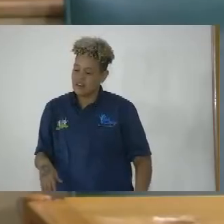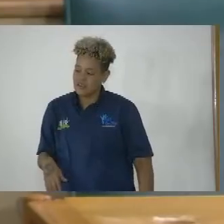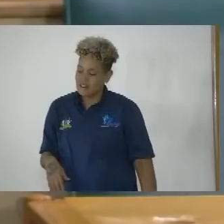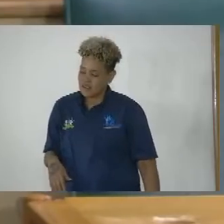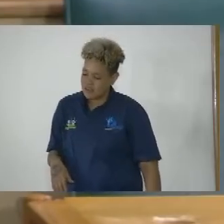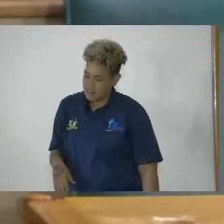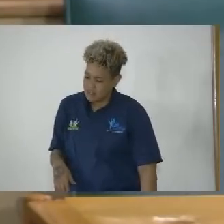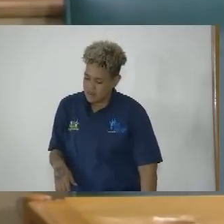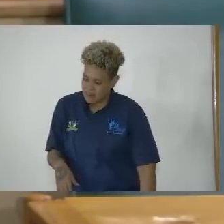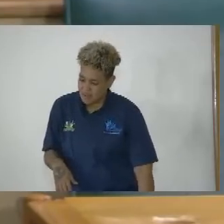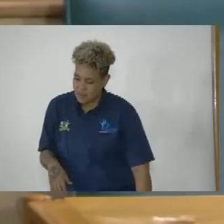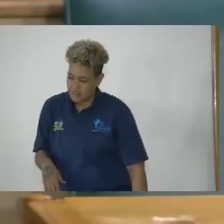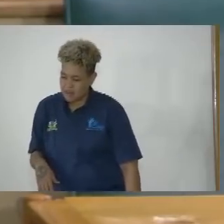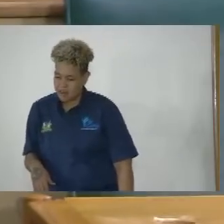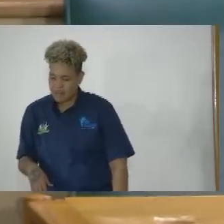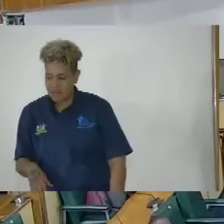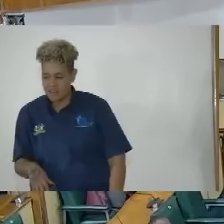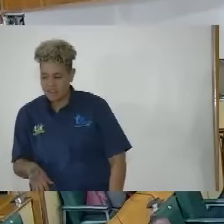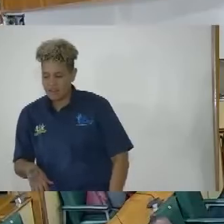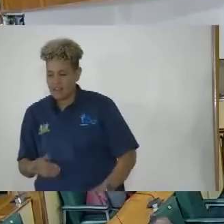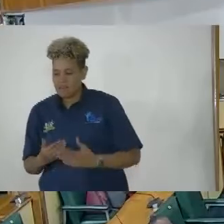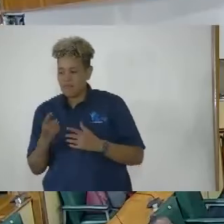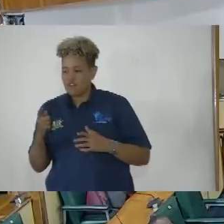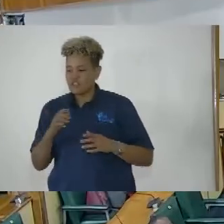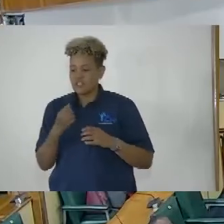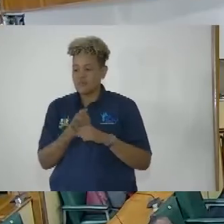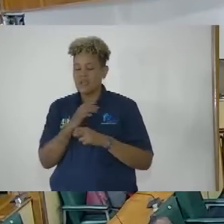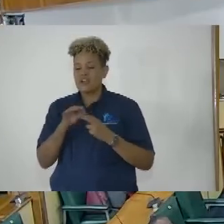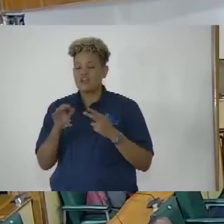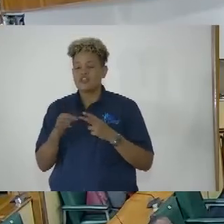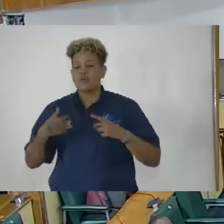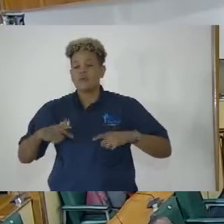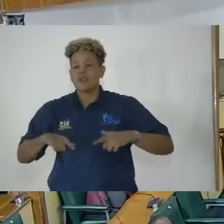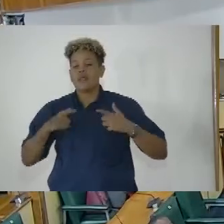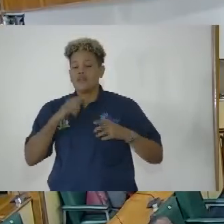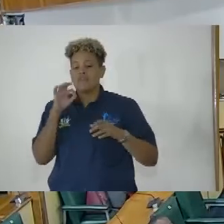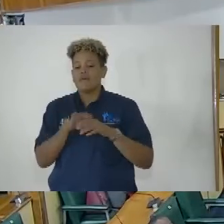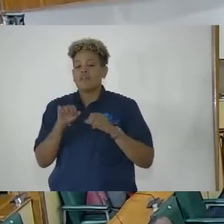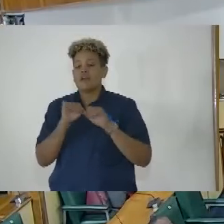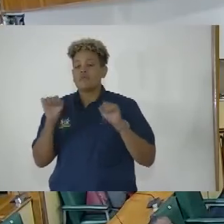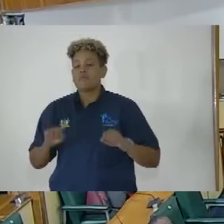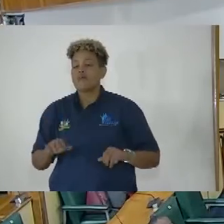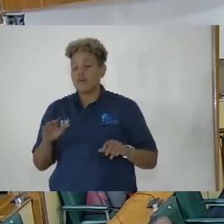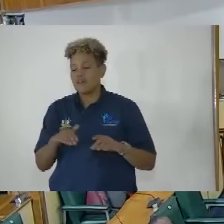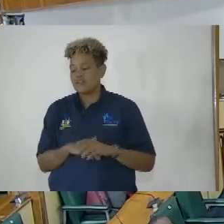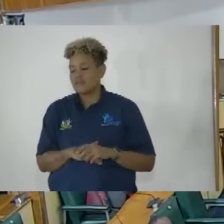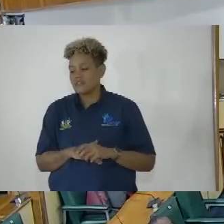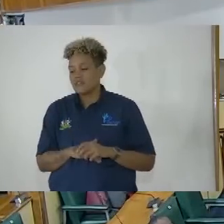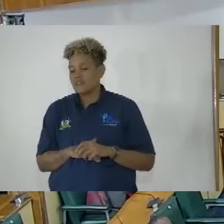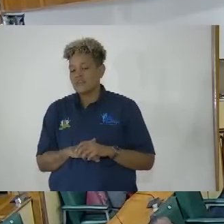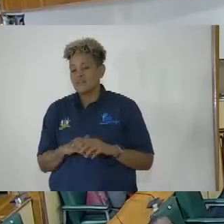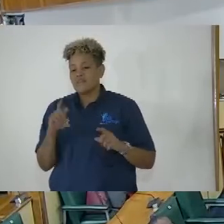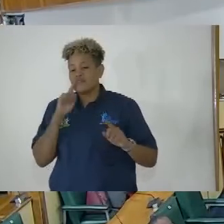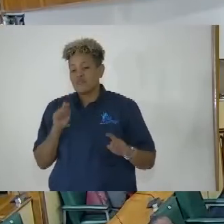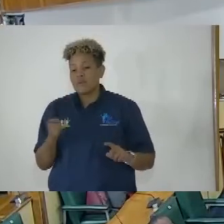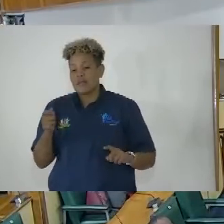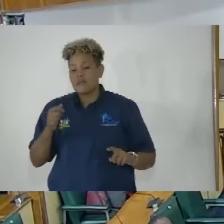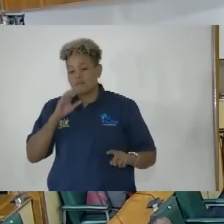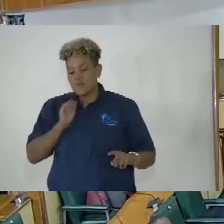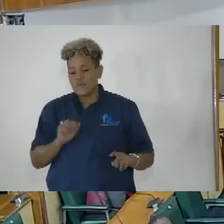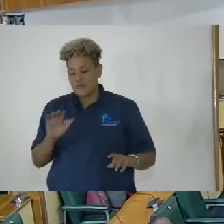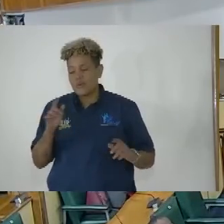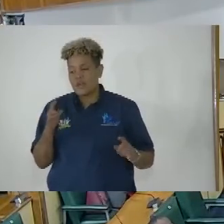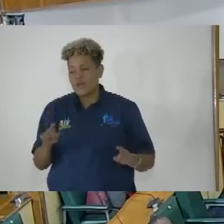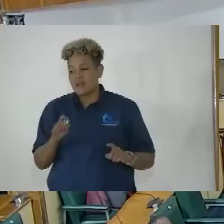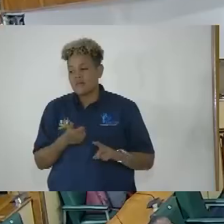before she was tribalized. Now, the report is a little dated. The report is a little dated.